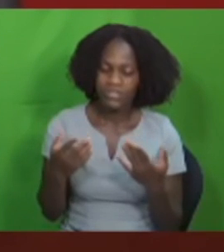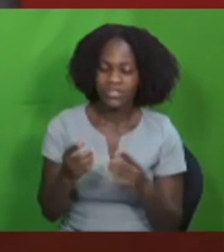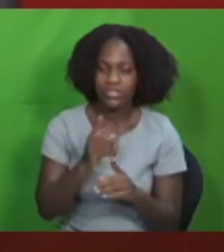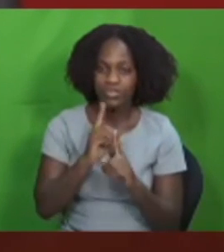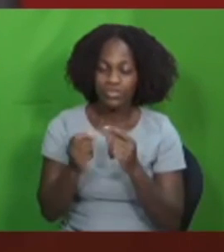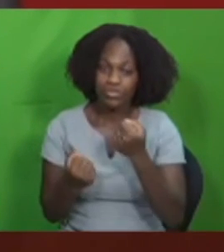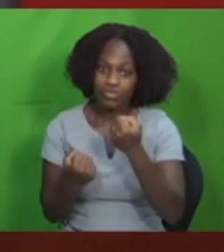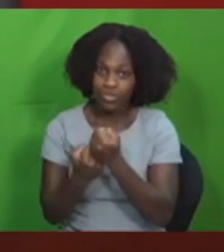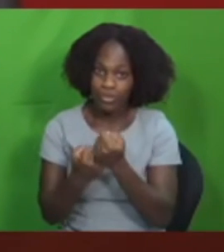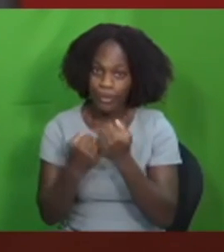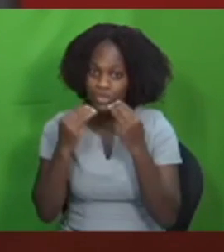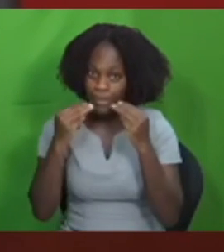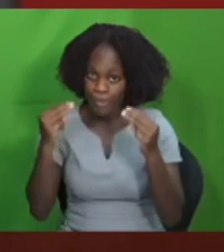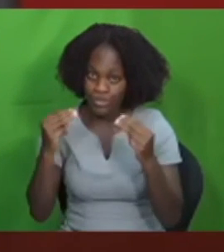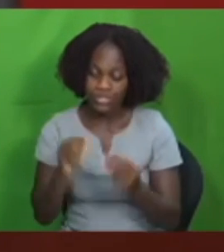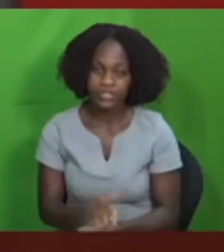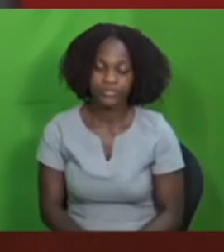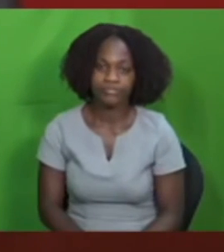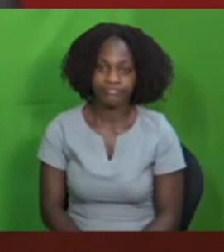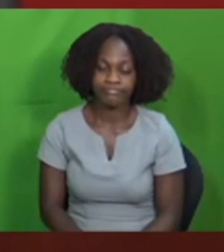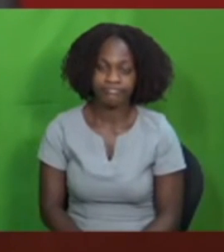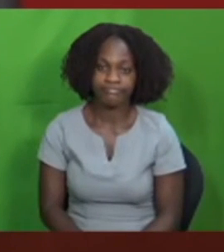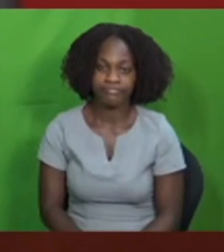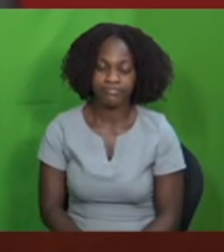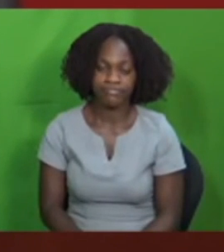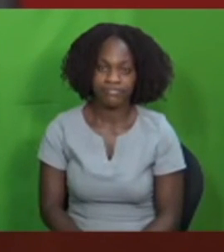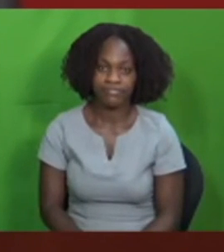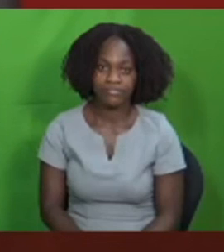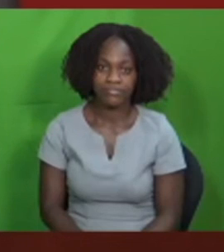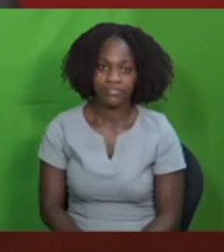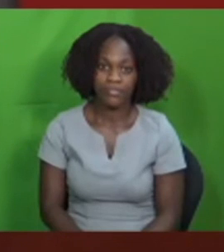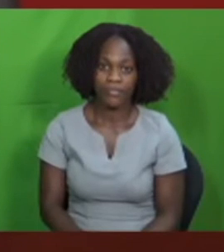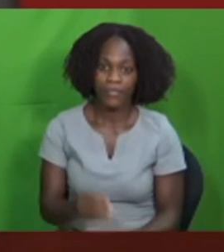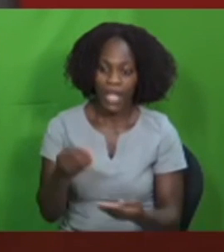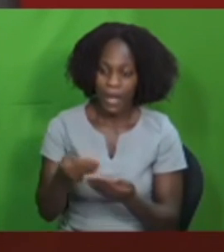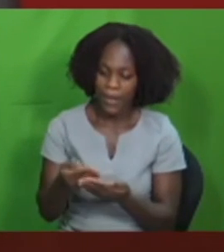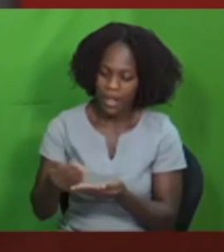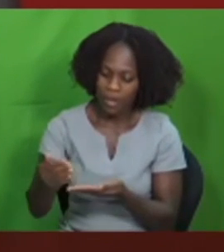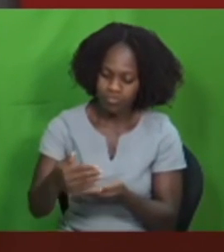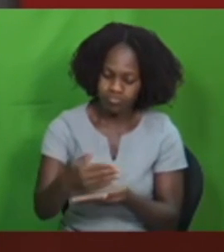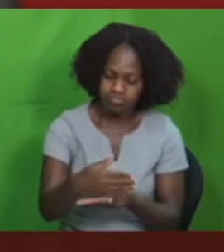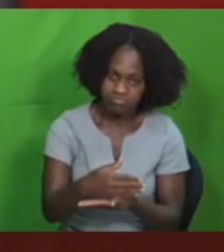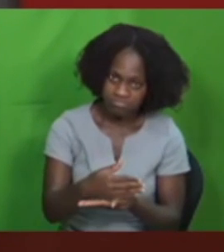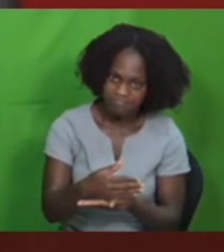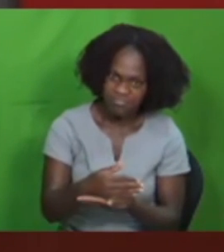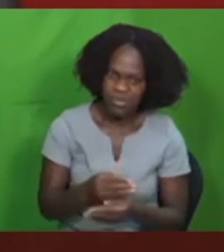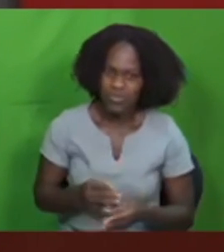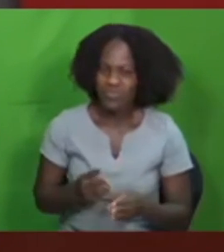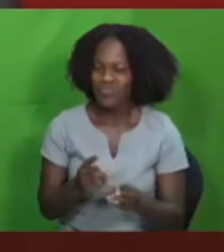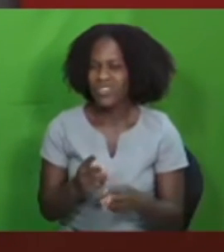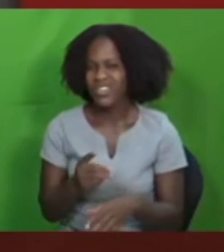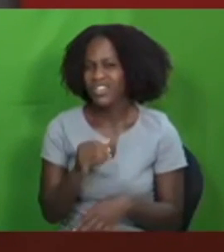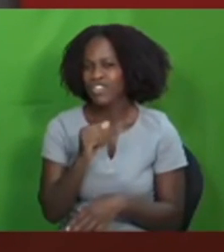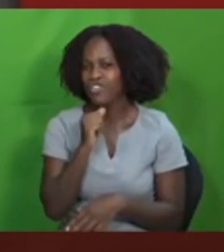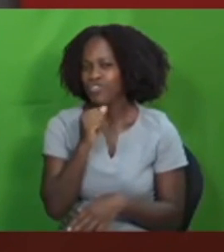in support of the motion. Mr. Speaker, revenue measures generally are not